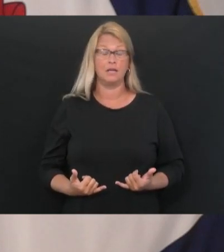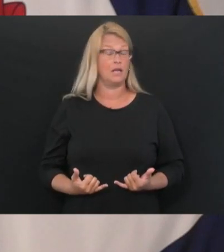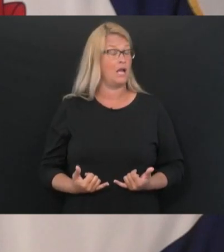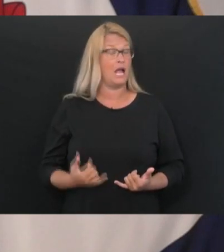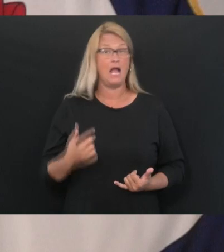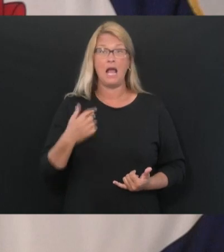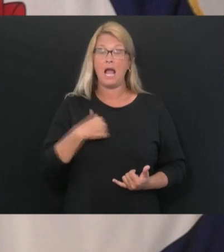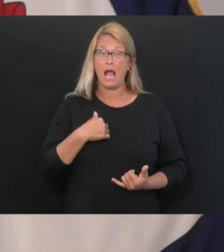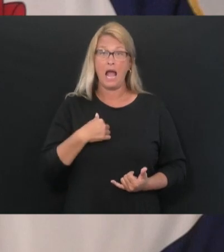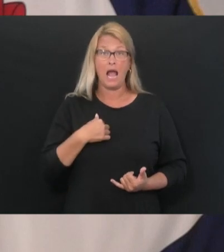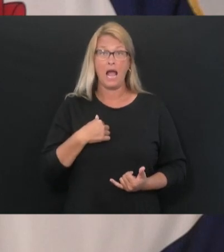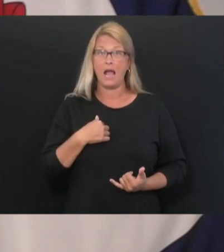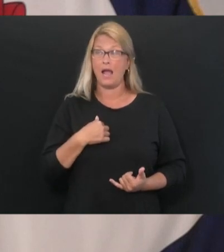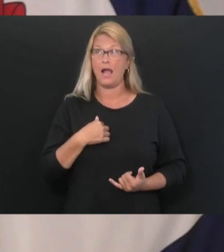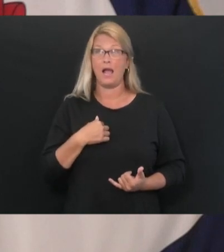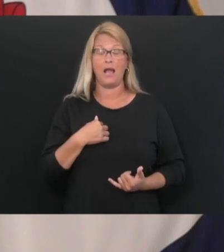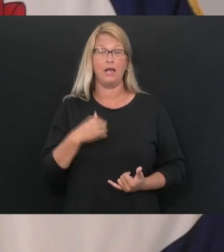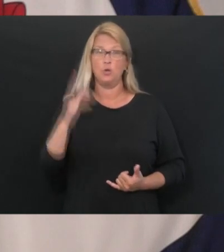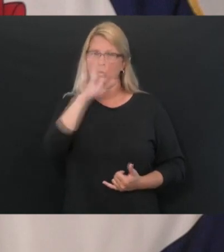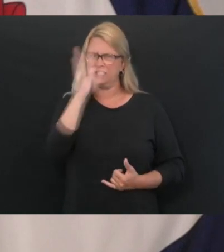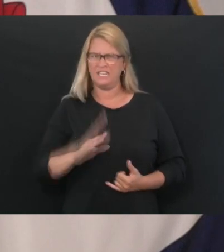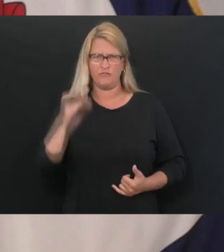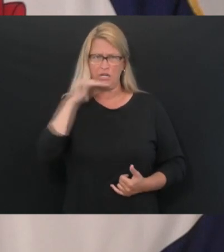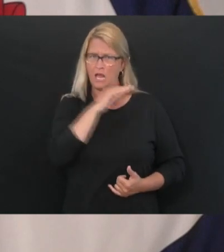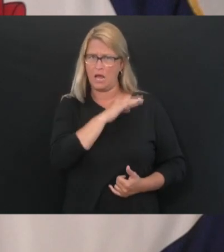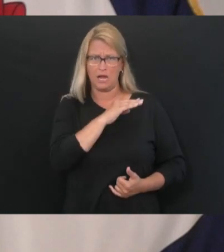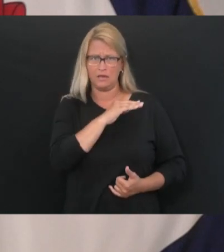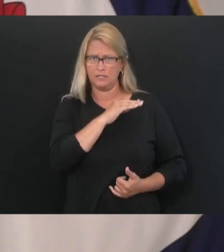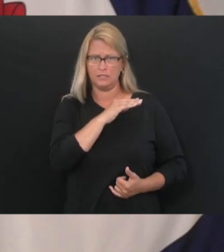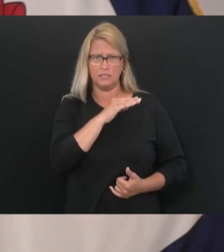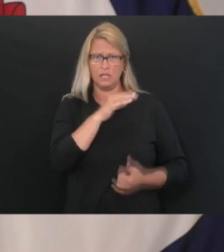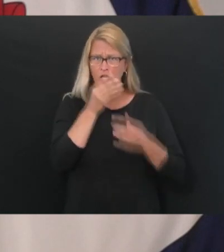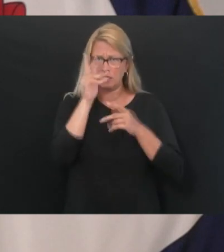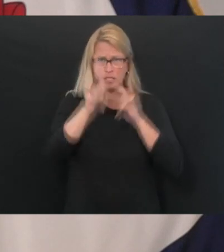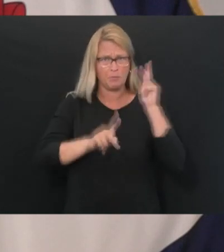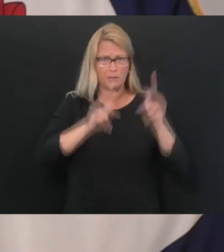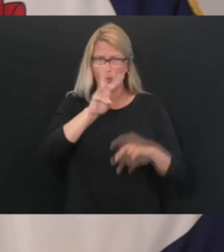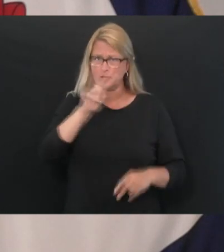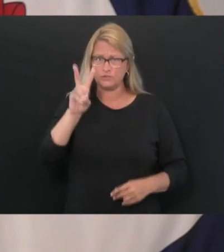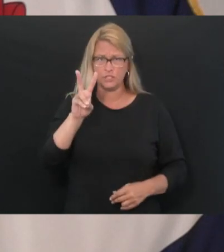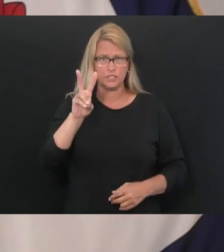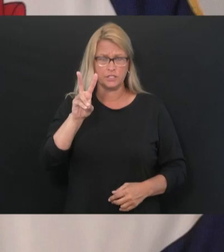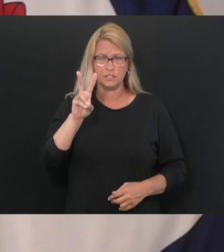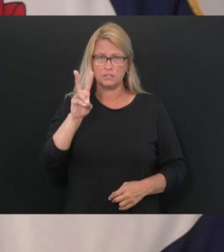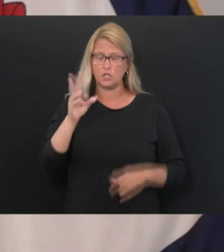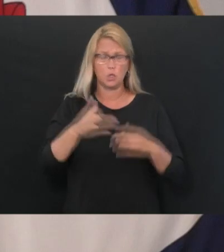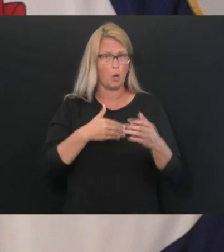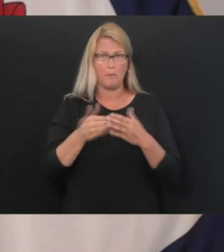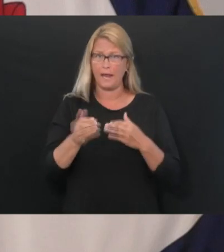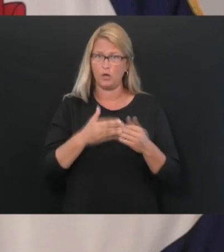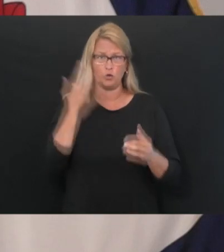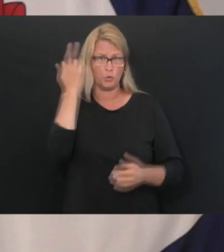ever do is tell you anything but the truth, no matter the level of pain to me or whatever it may be.